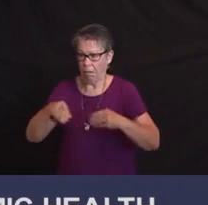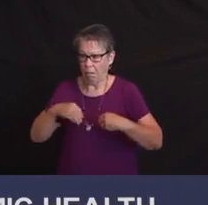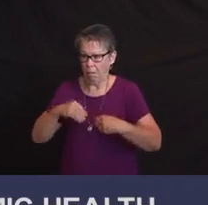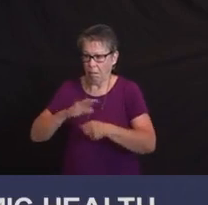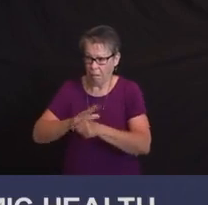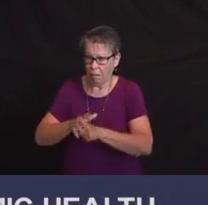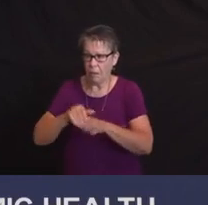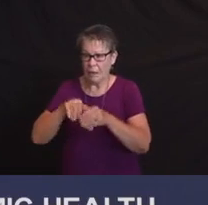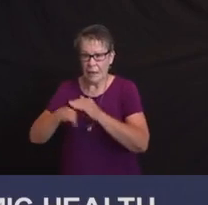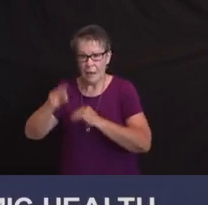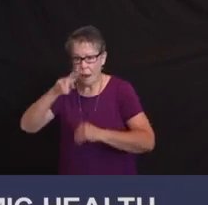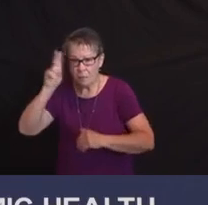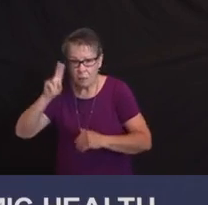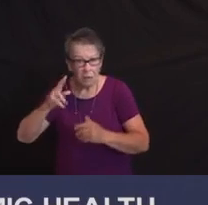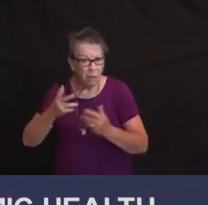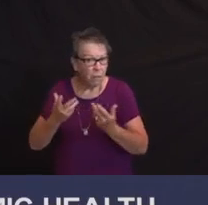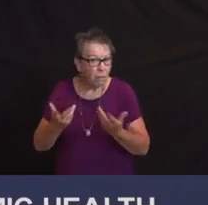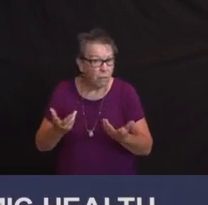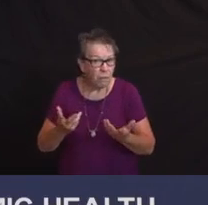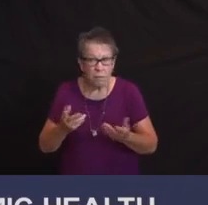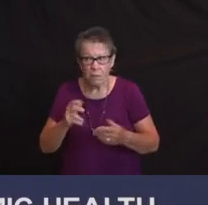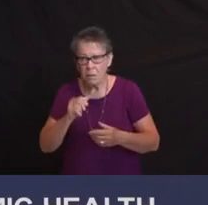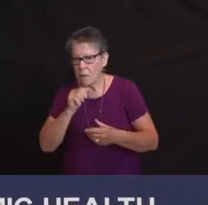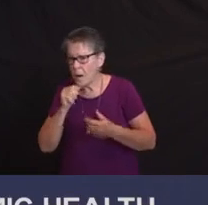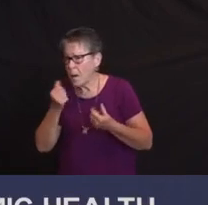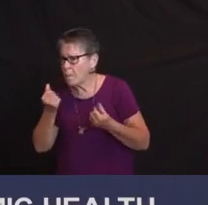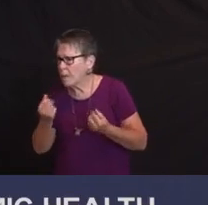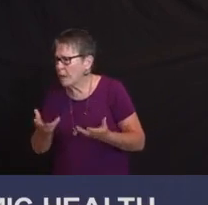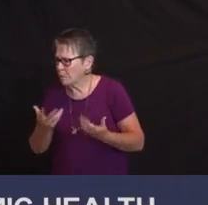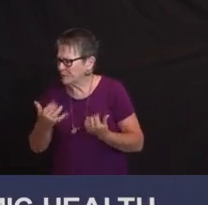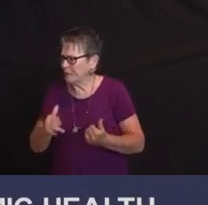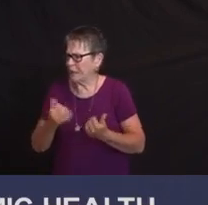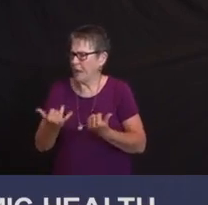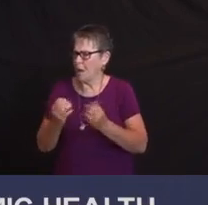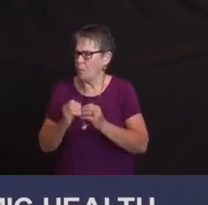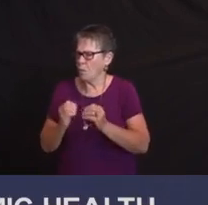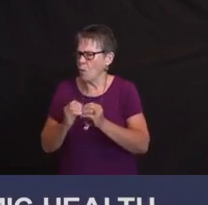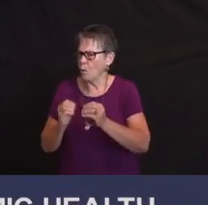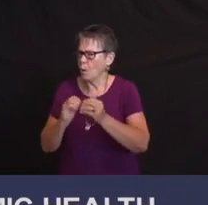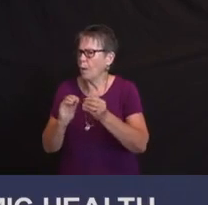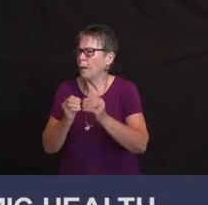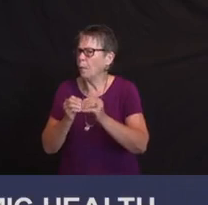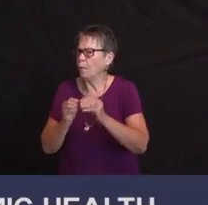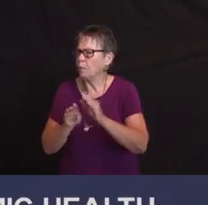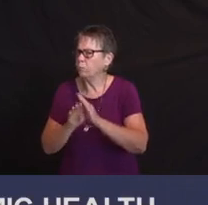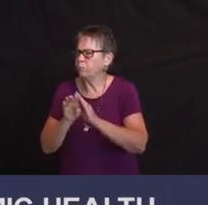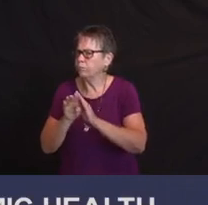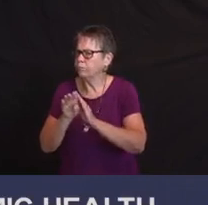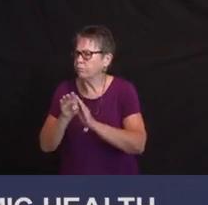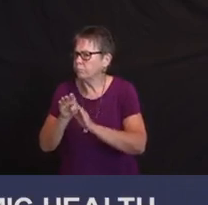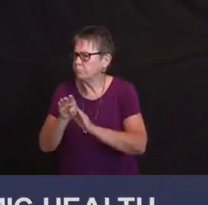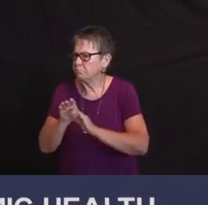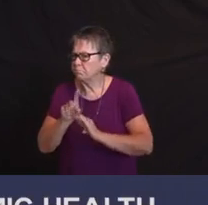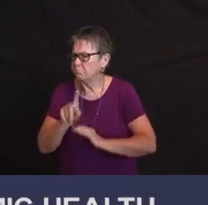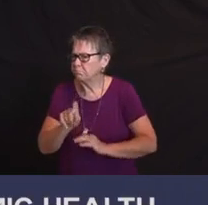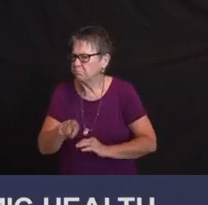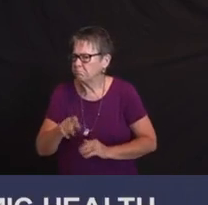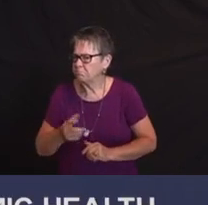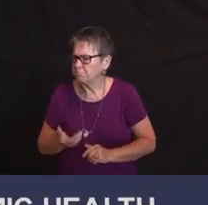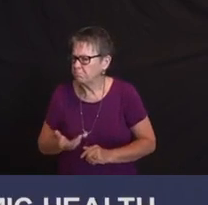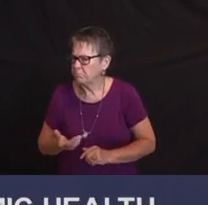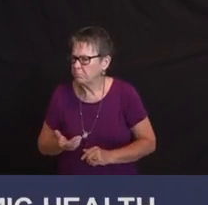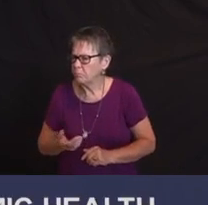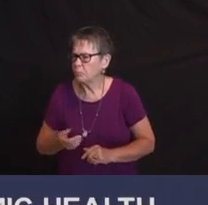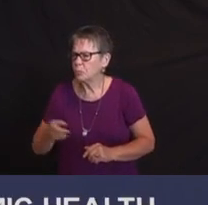heard wide ranges of people saying all kinds of things, you know, about how effective or ineffective, in some cases, people